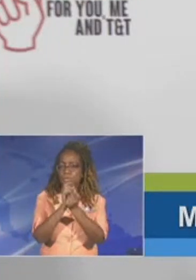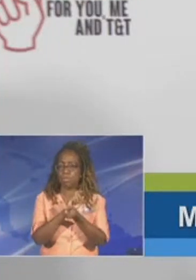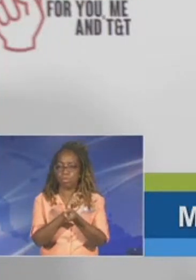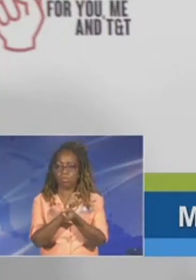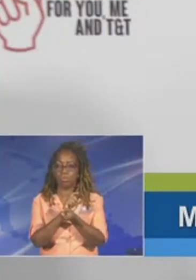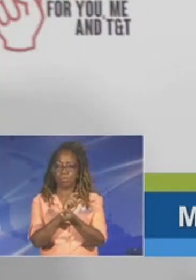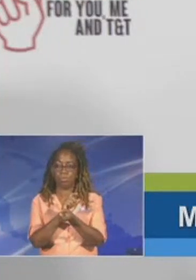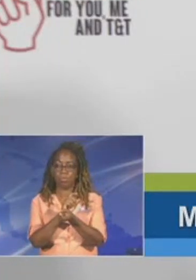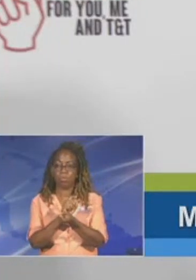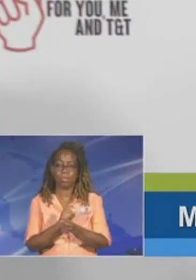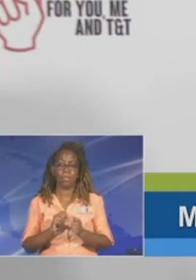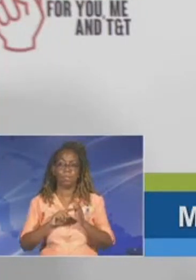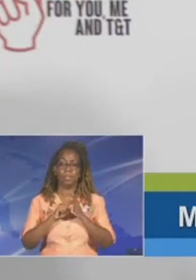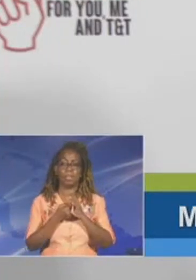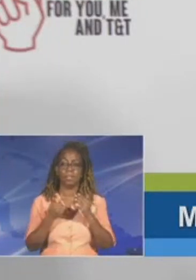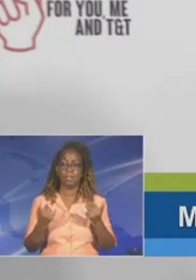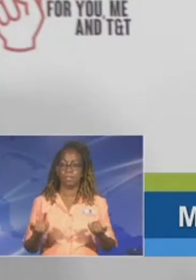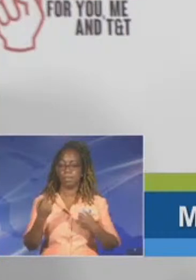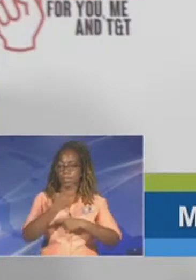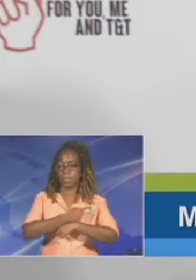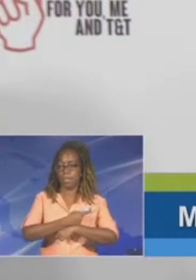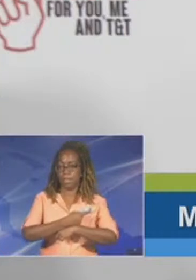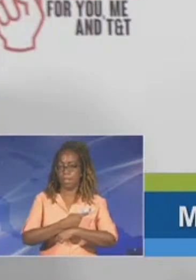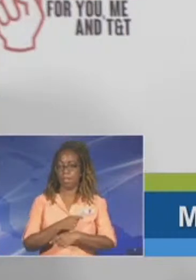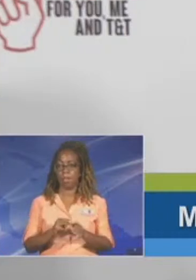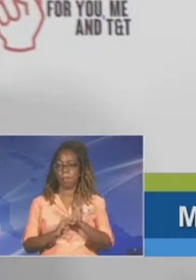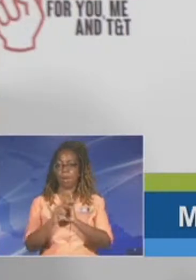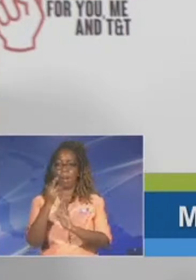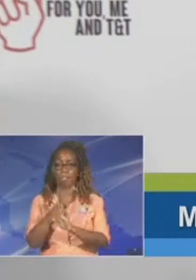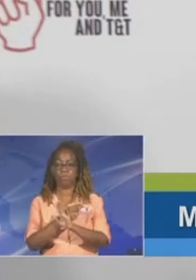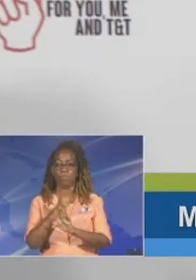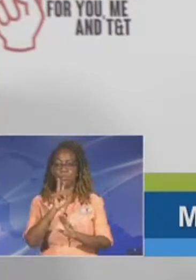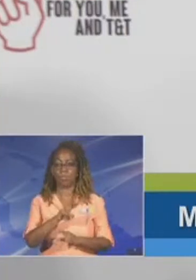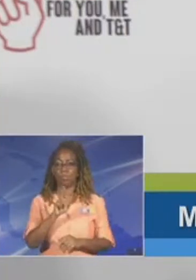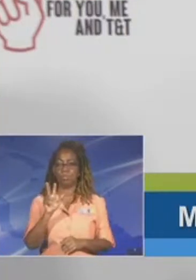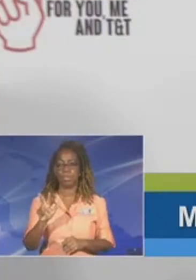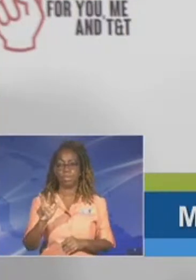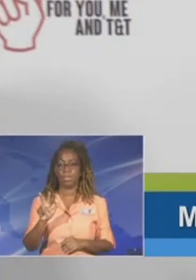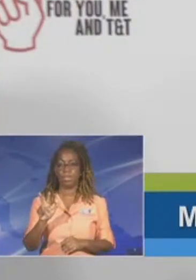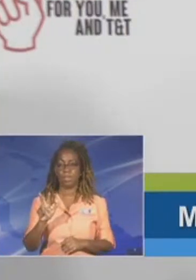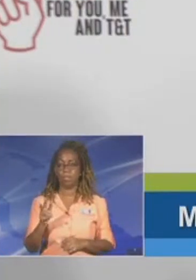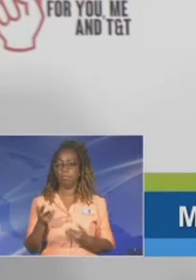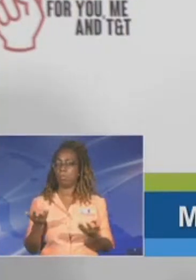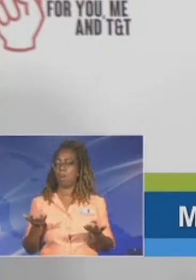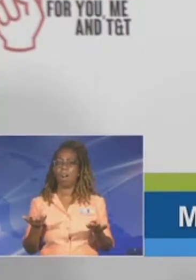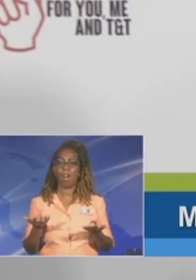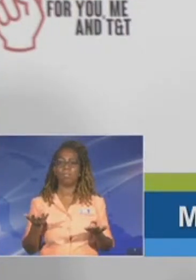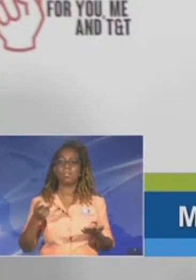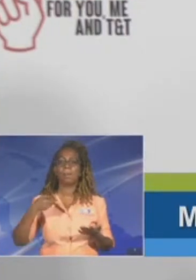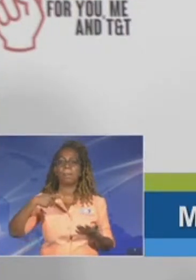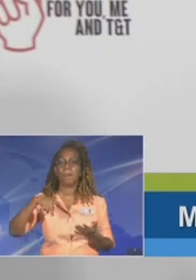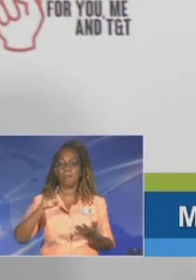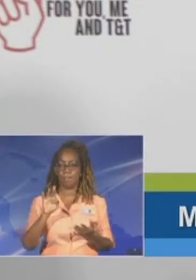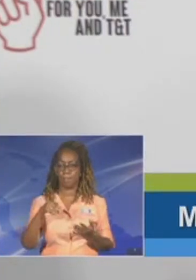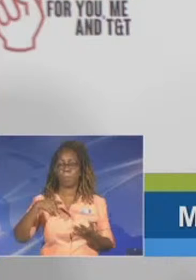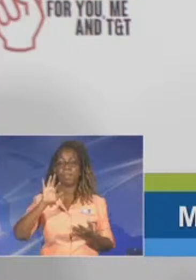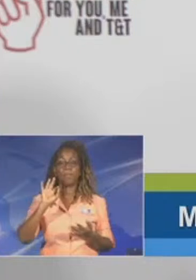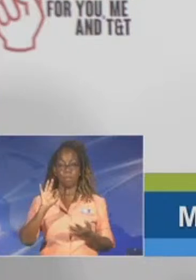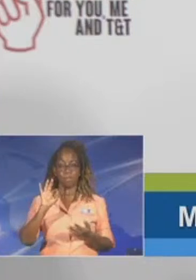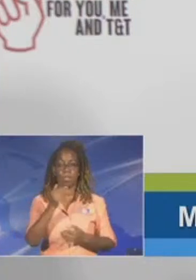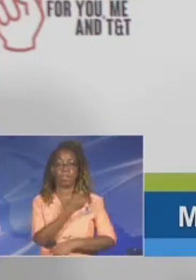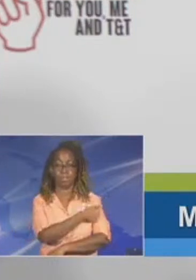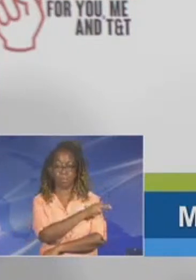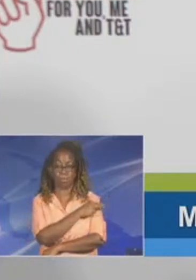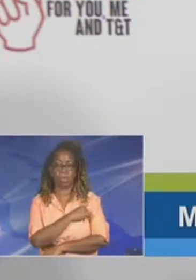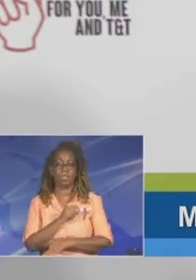release effective today, the 23rd of March 2022. The Point Fortin Hospital was